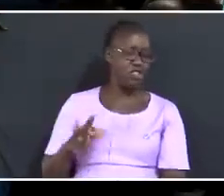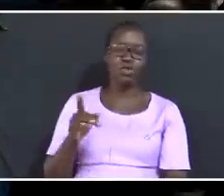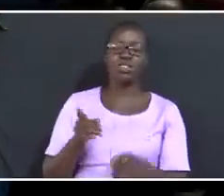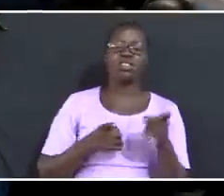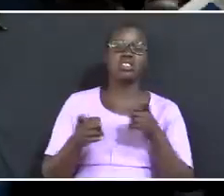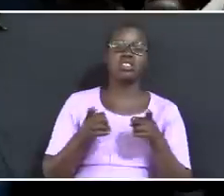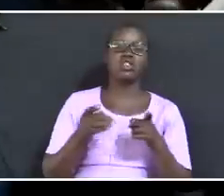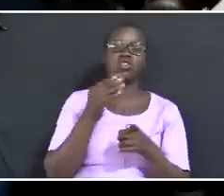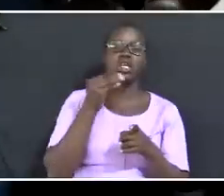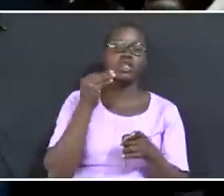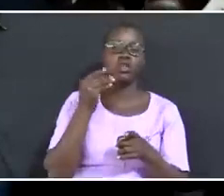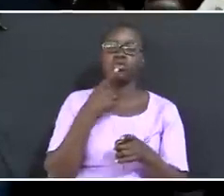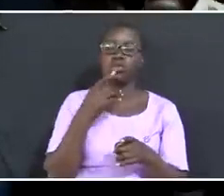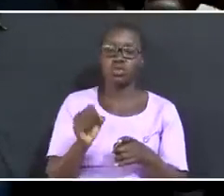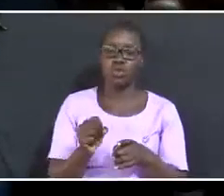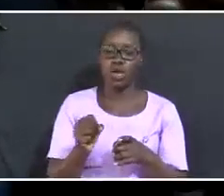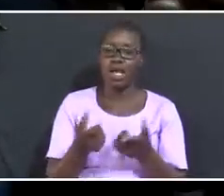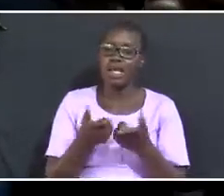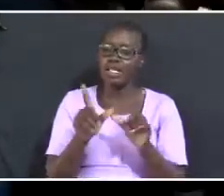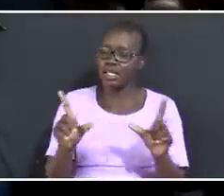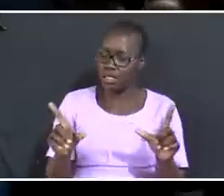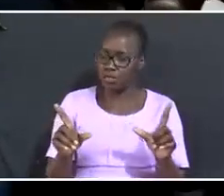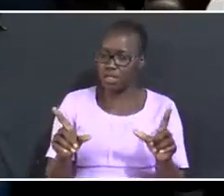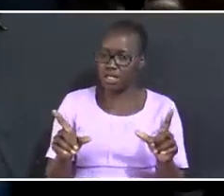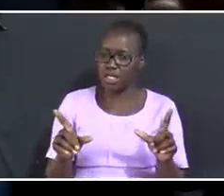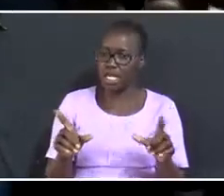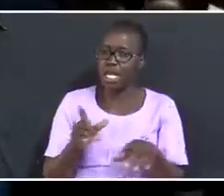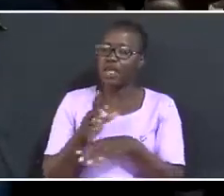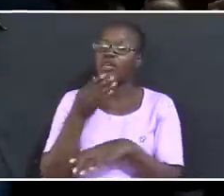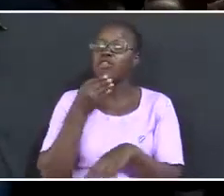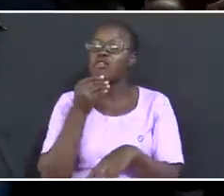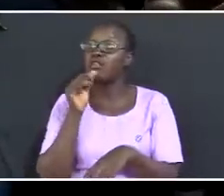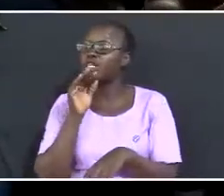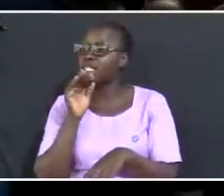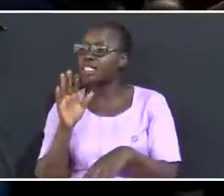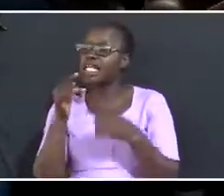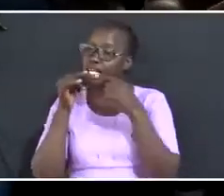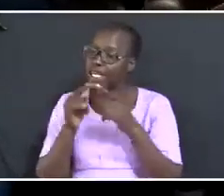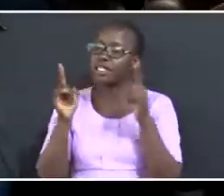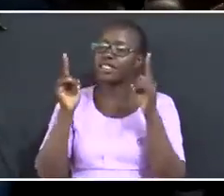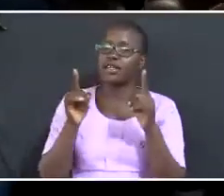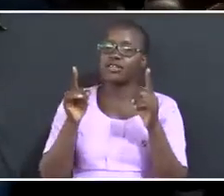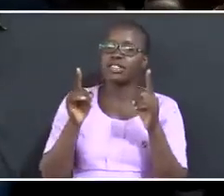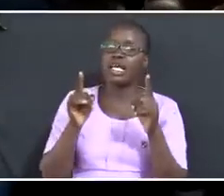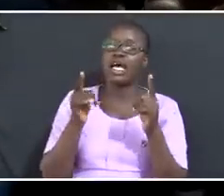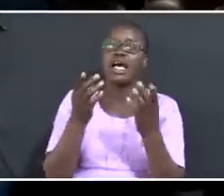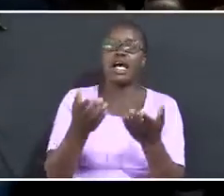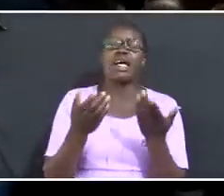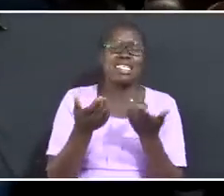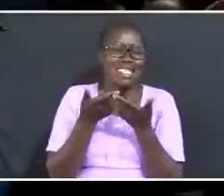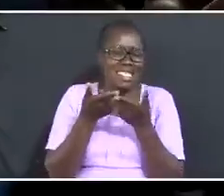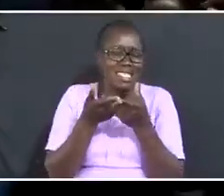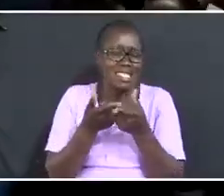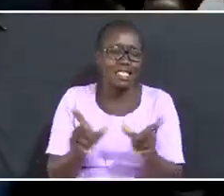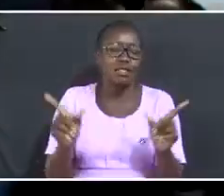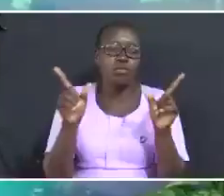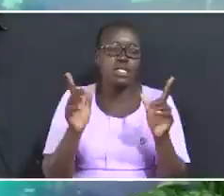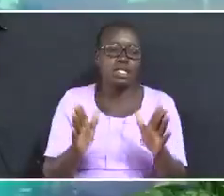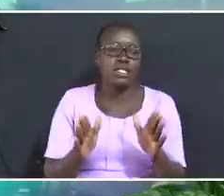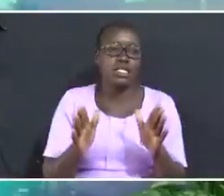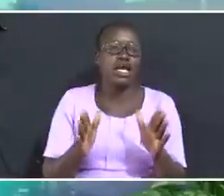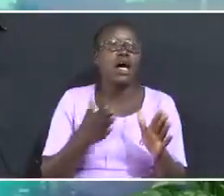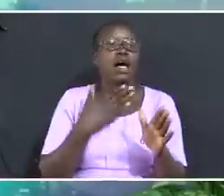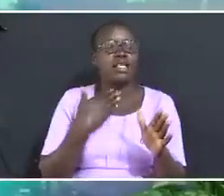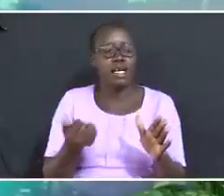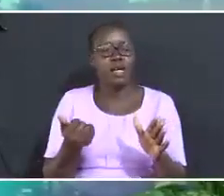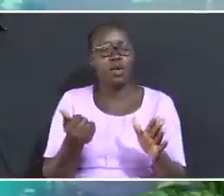home, so I need liberty. He went to his father and announced, I need liberty, and I